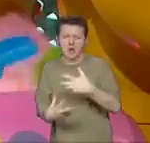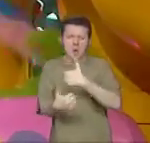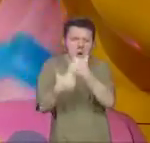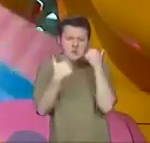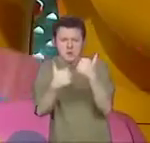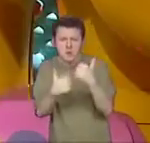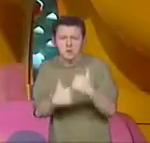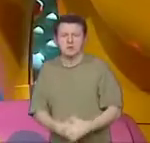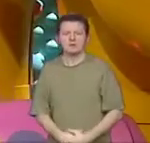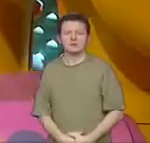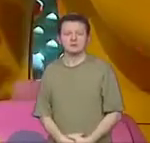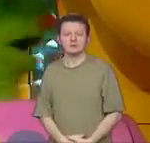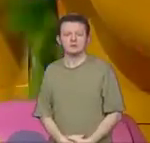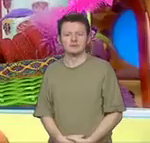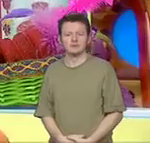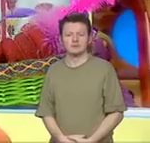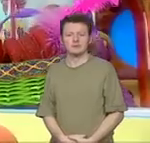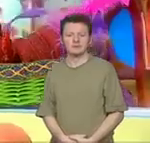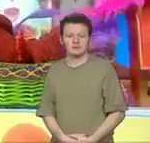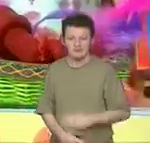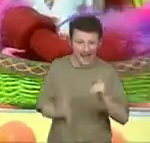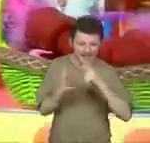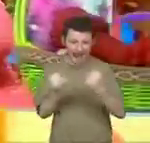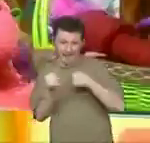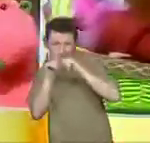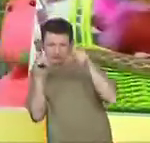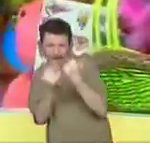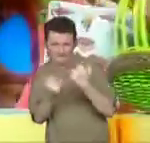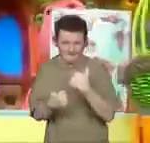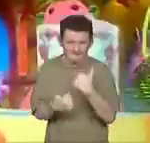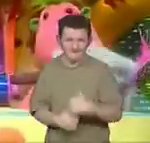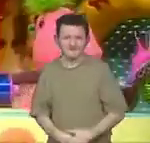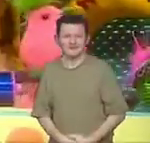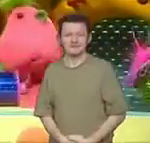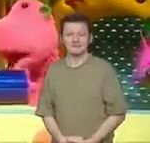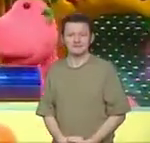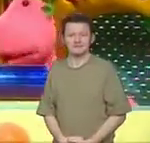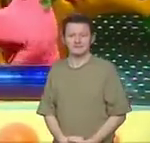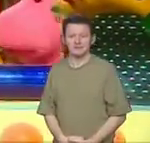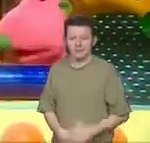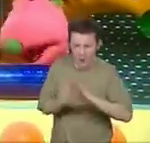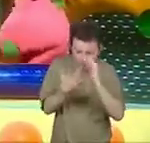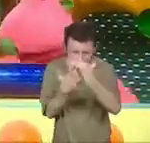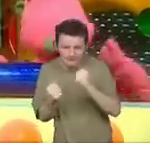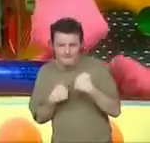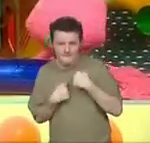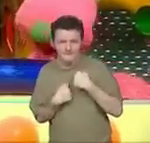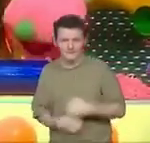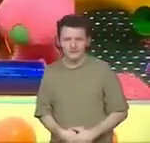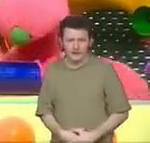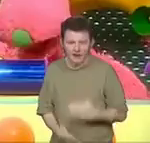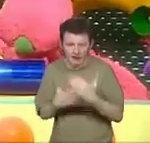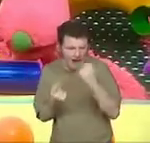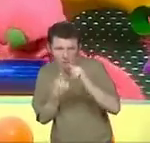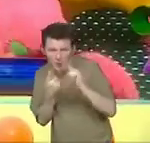Hubba. Either Tula, I've got a picture of Hoob Nips. By the time we've answered our question for the